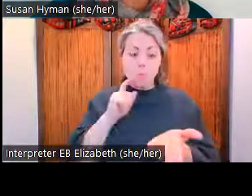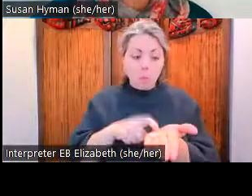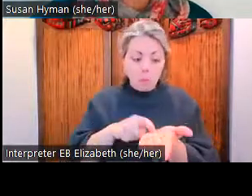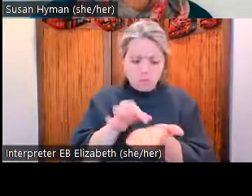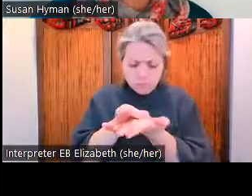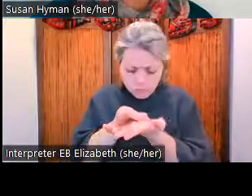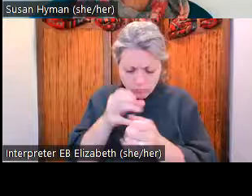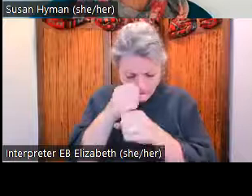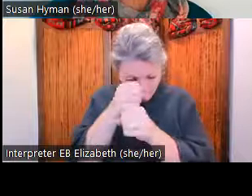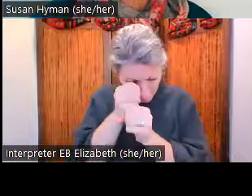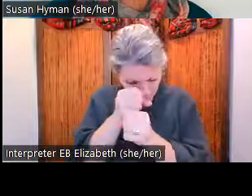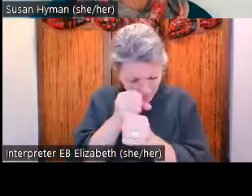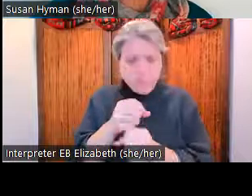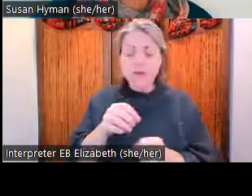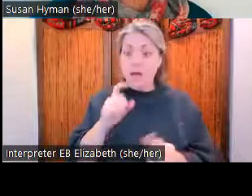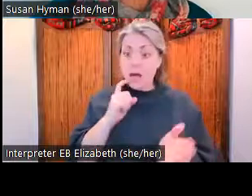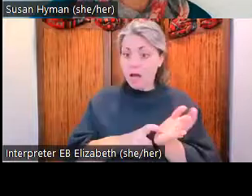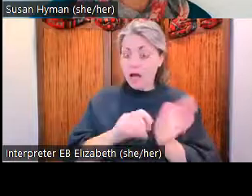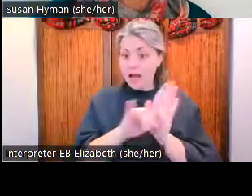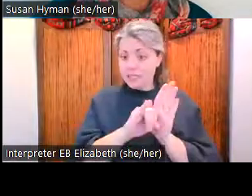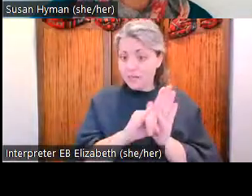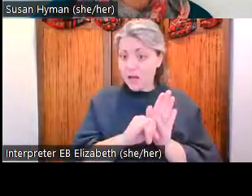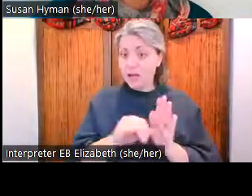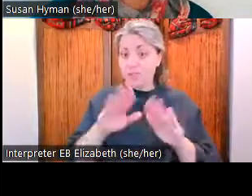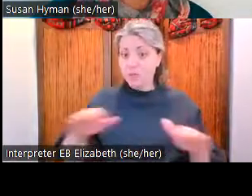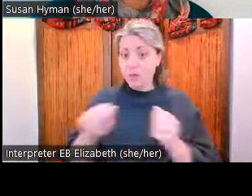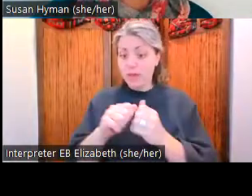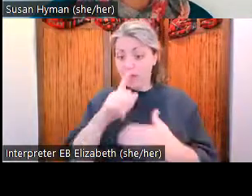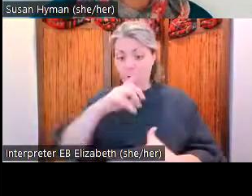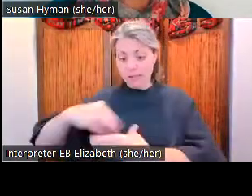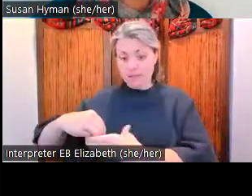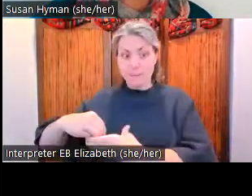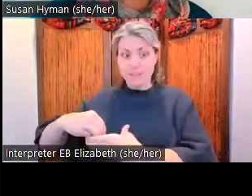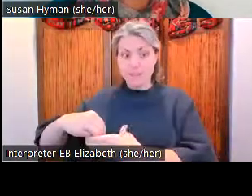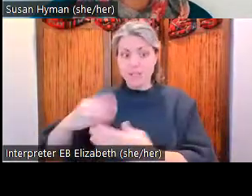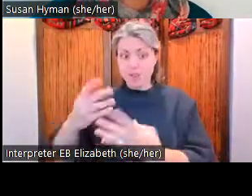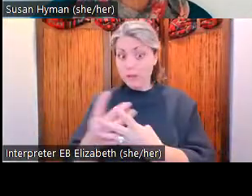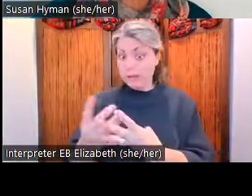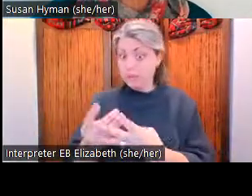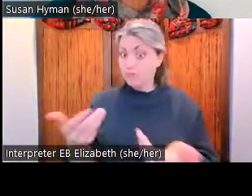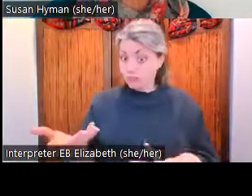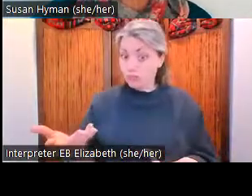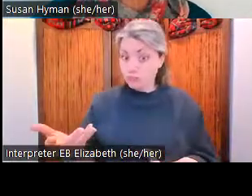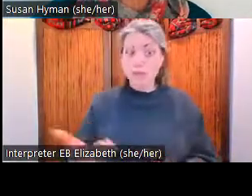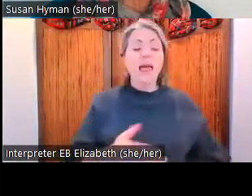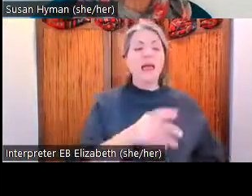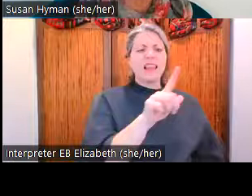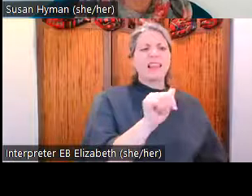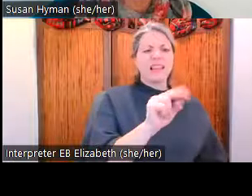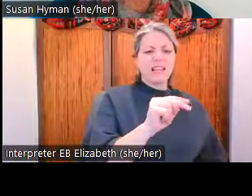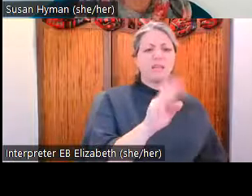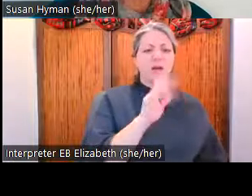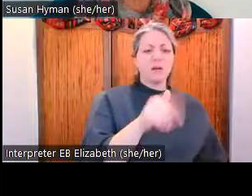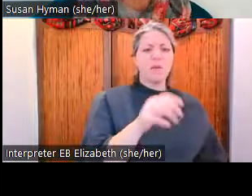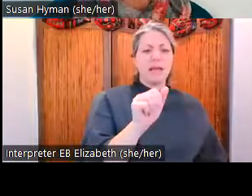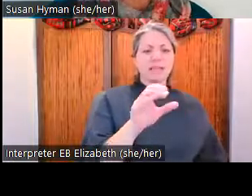children with autism on a screening basis. And the ACN-net that Lynn had talked about in terms of the